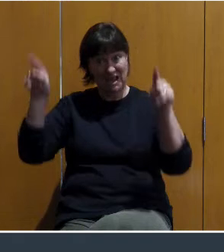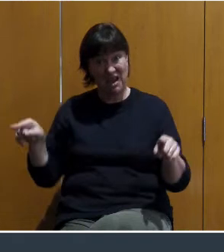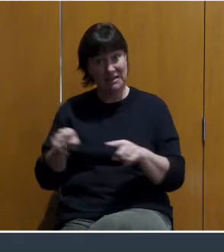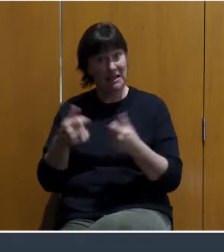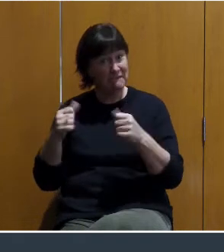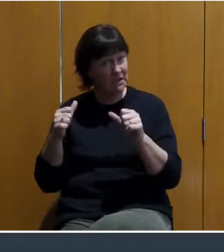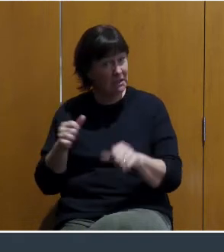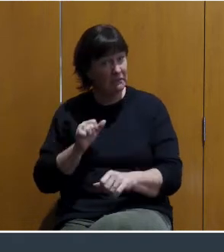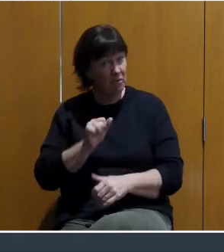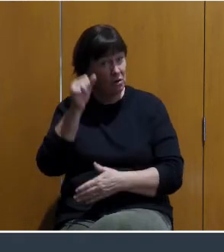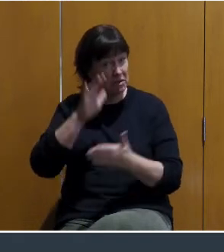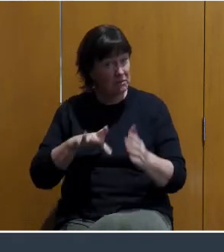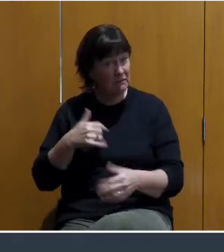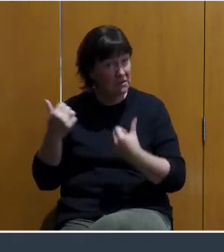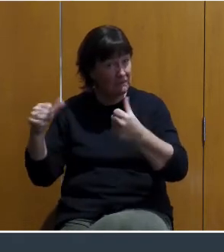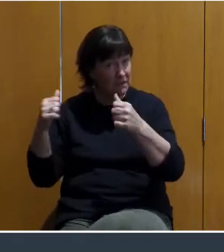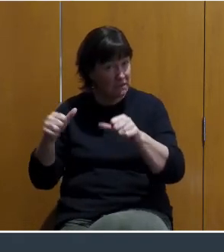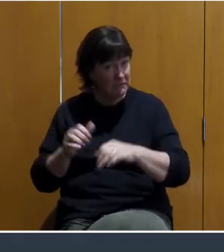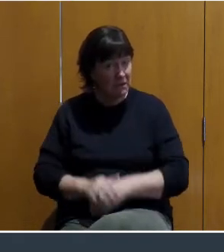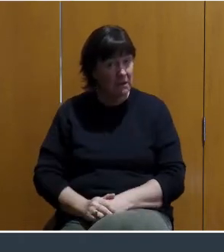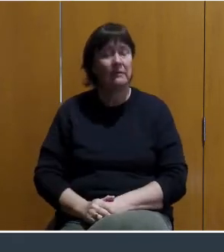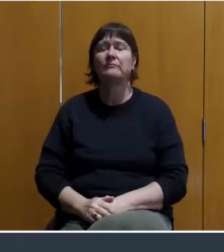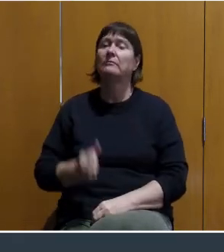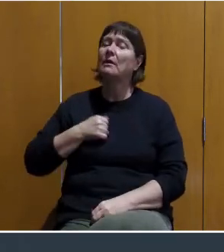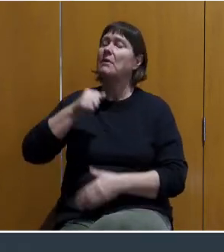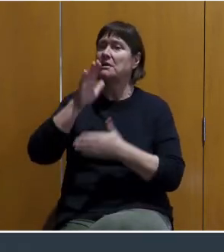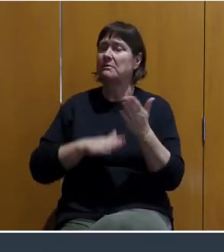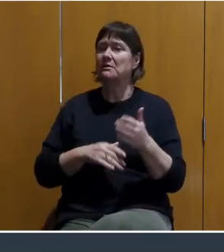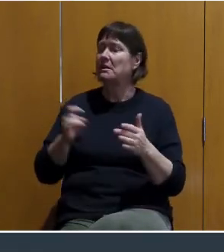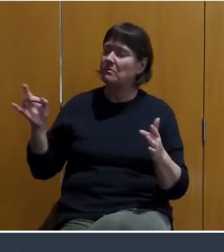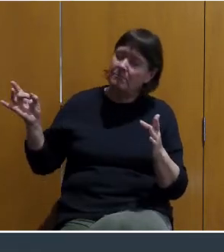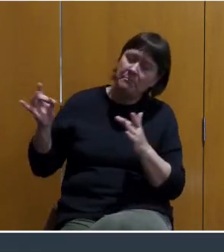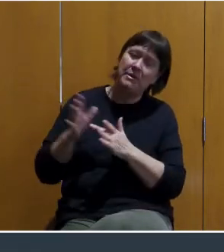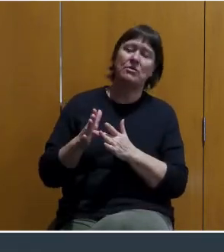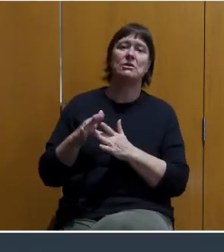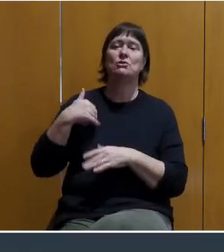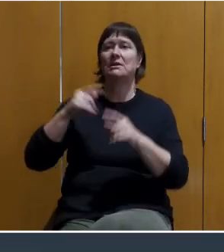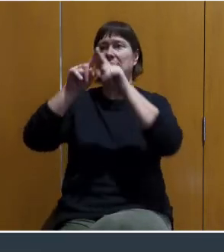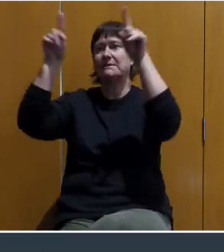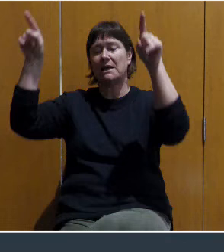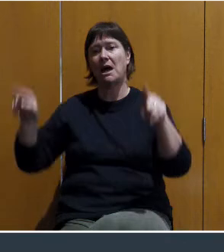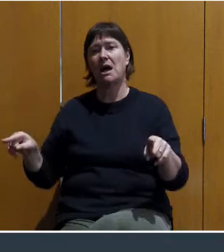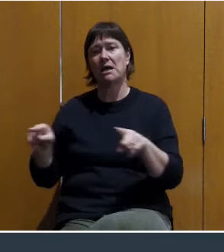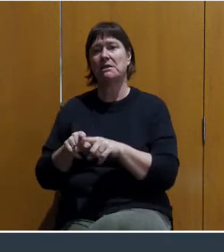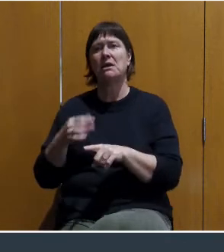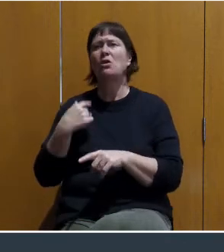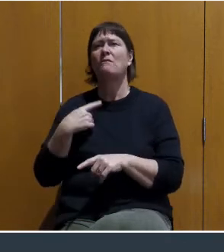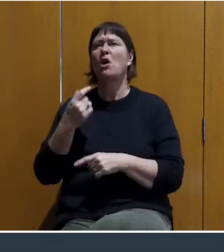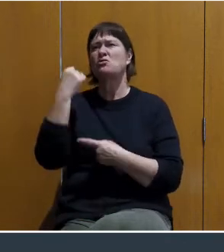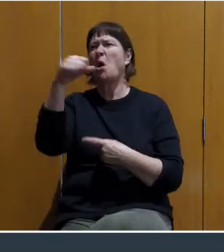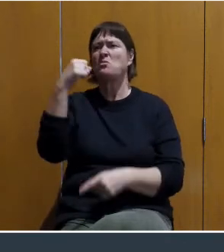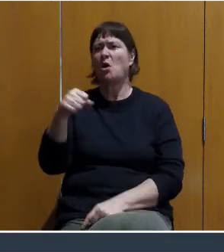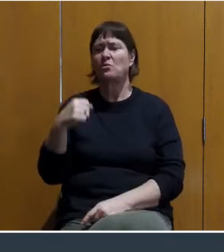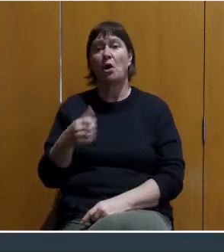from your experience? In my experience, it was imperative that we have signage educating people. It wasn't about know this, know that. It was